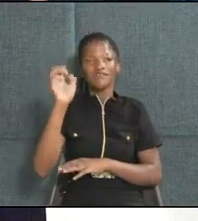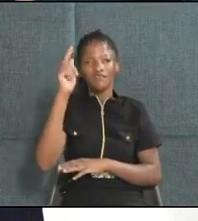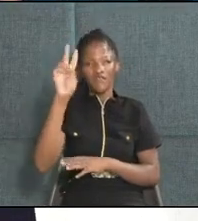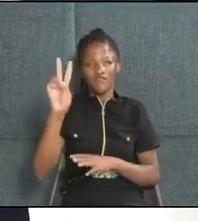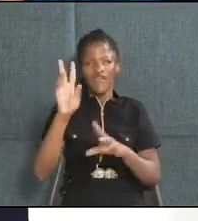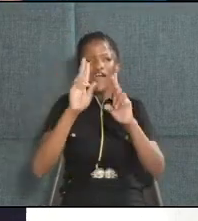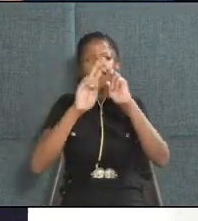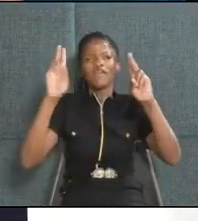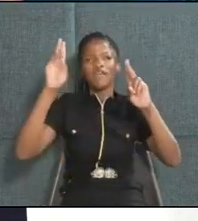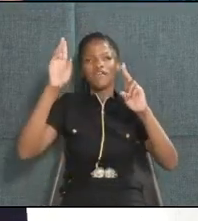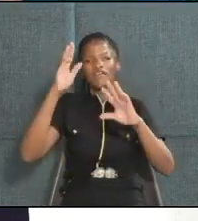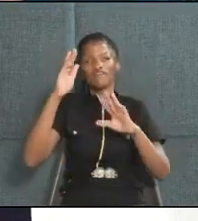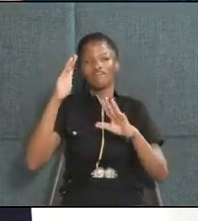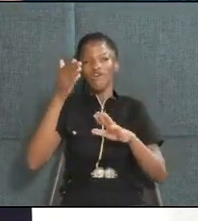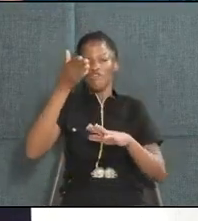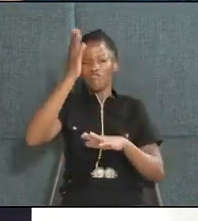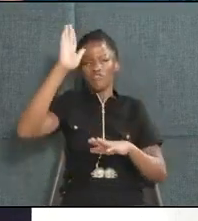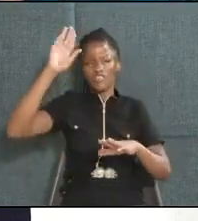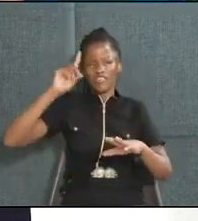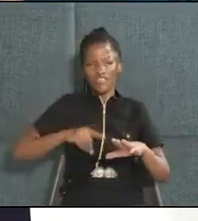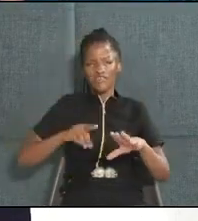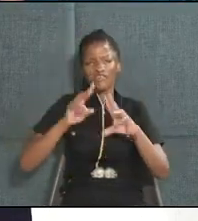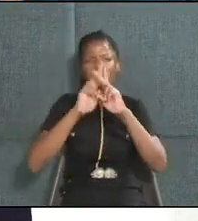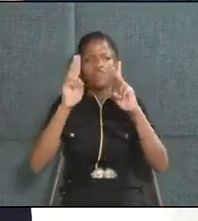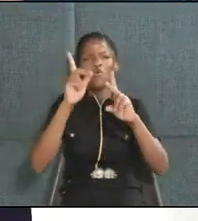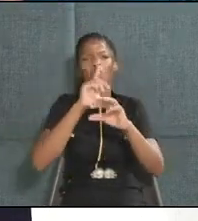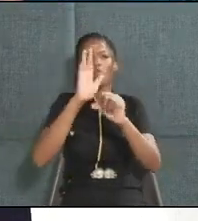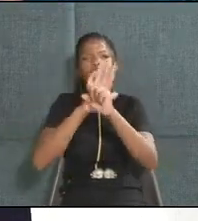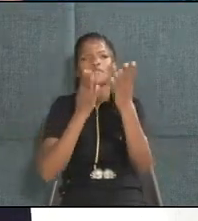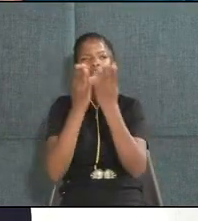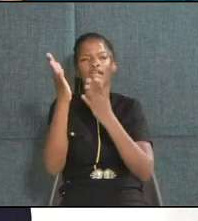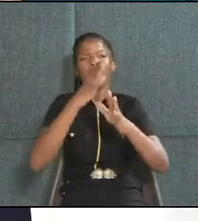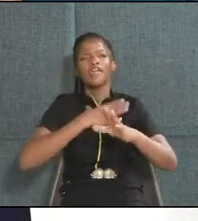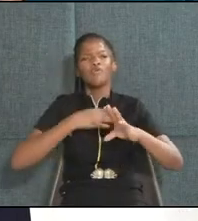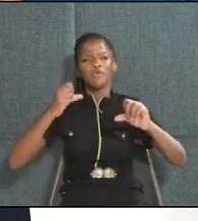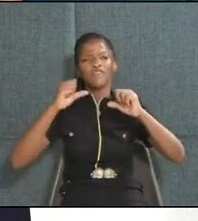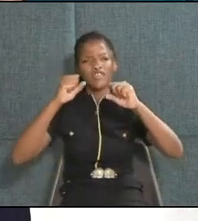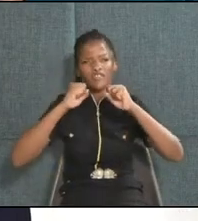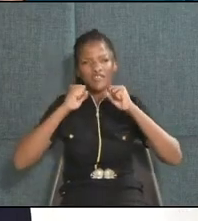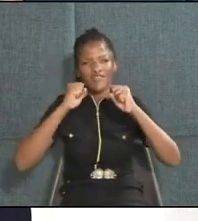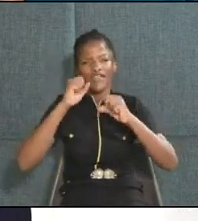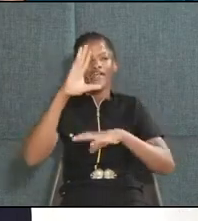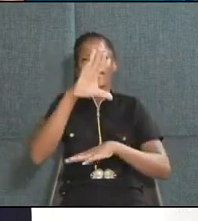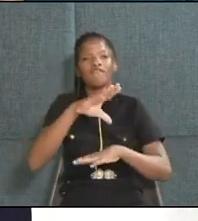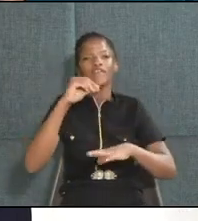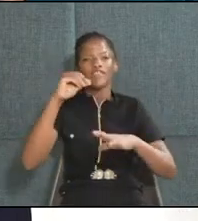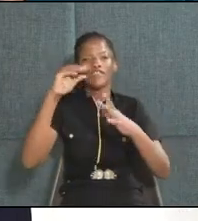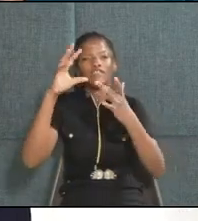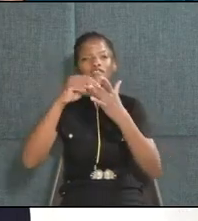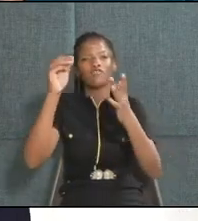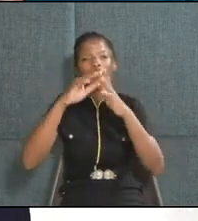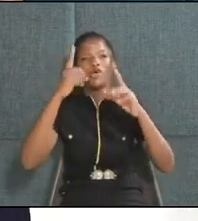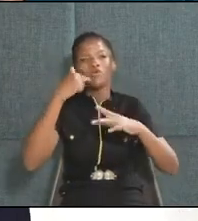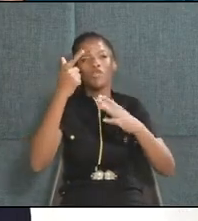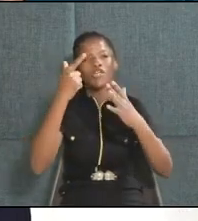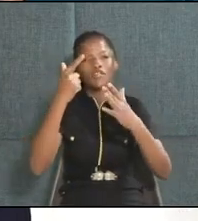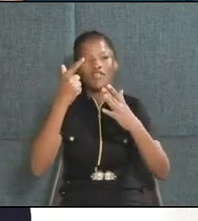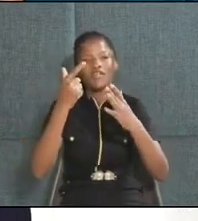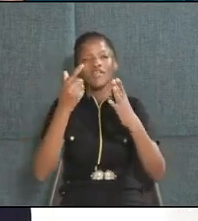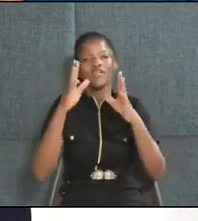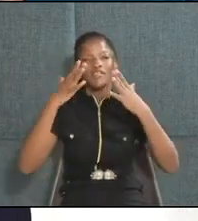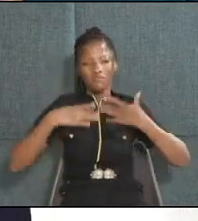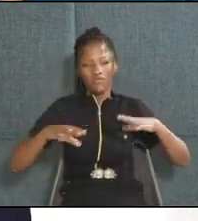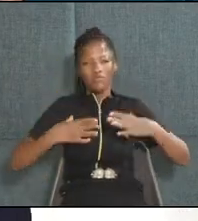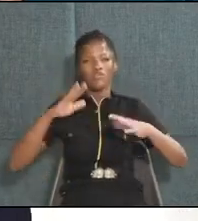deacon who promised to serve the Lord. He was also courageous because he took every chance that he had to tell the people the true word of